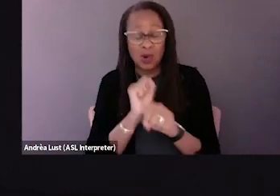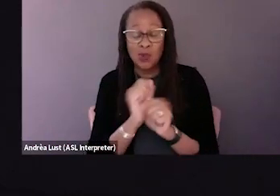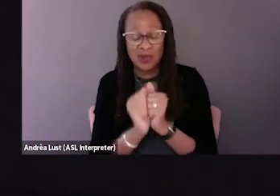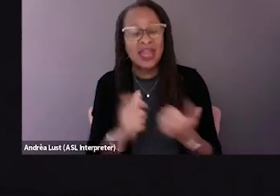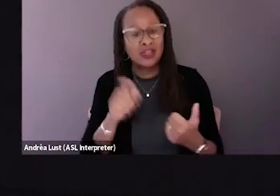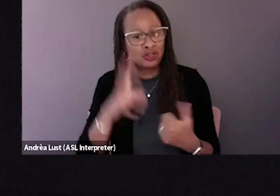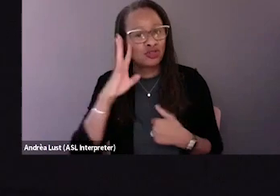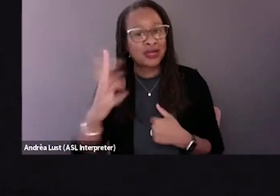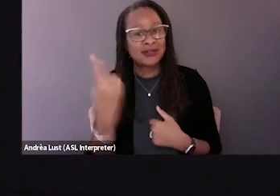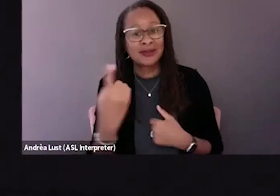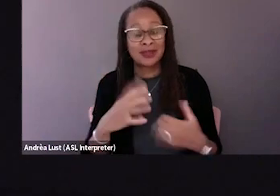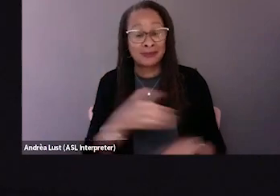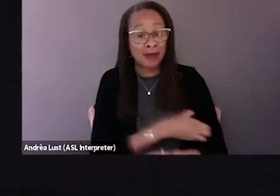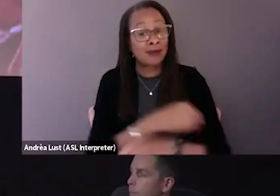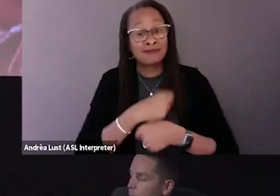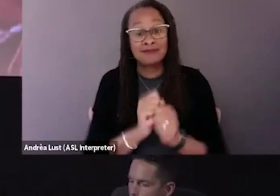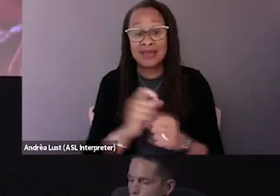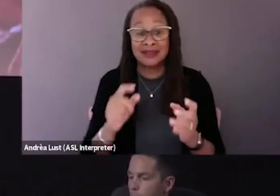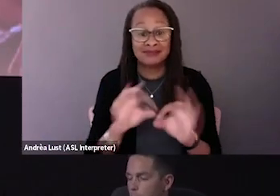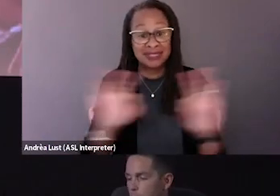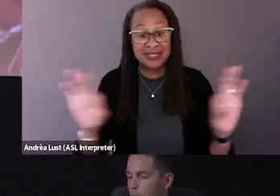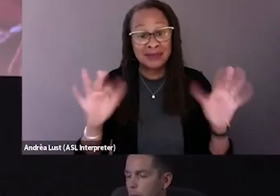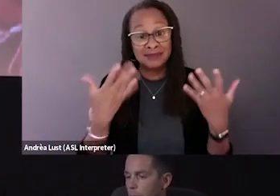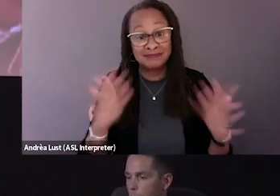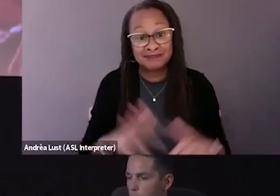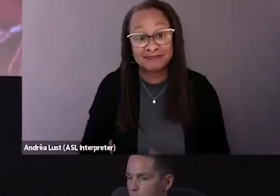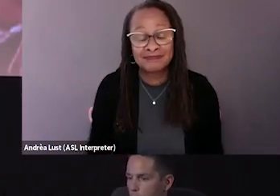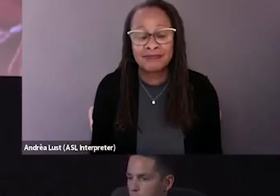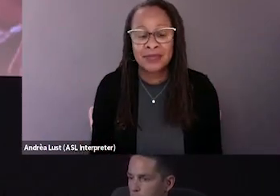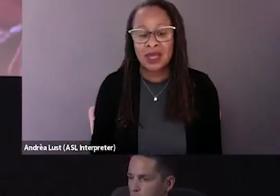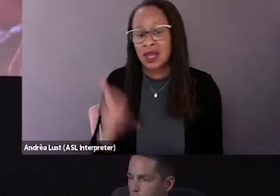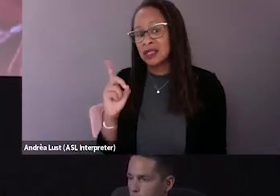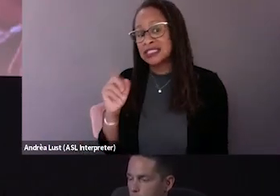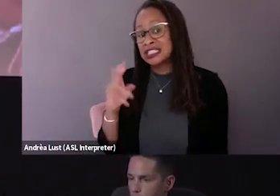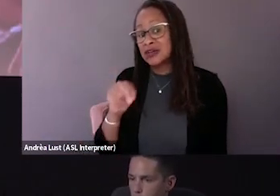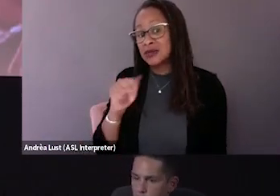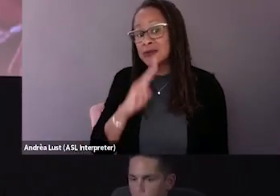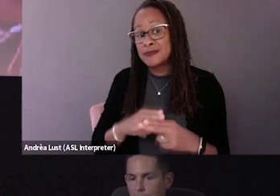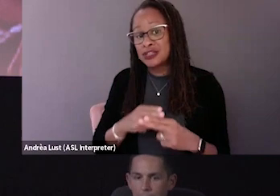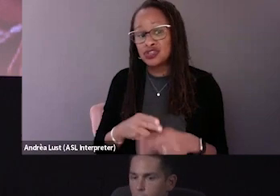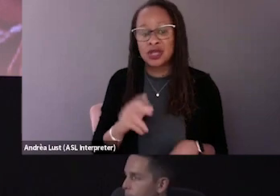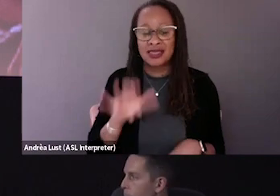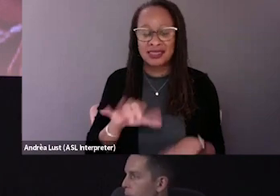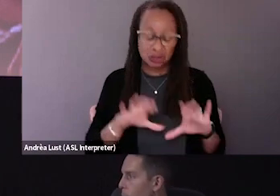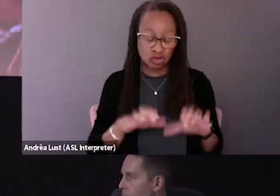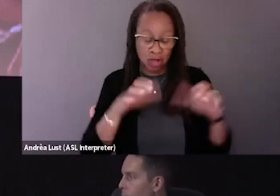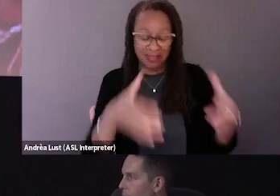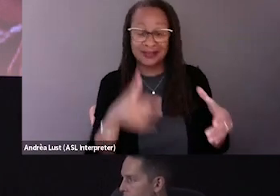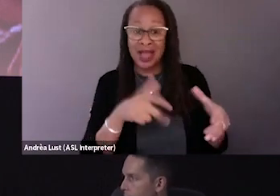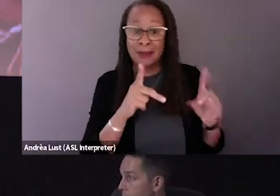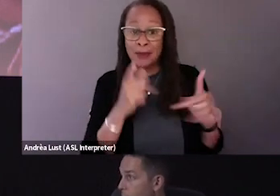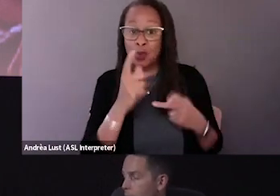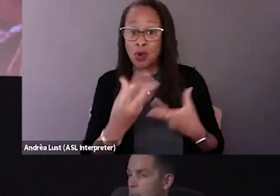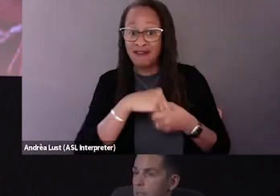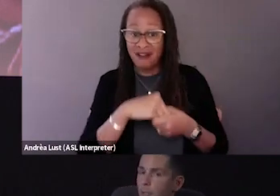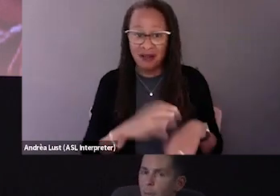something powerful and really make a statement. And Darren, you mentioned this collective of people that were involved in